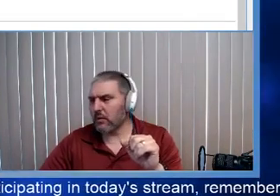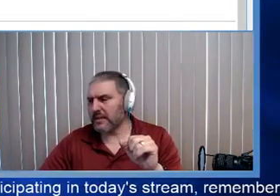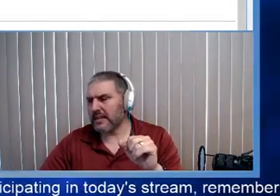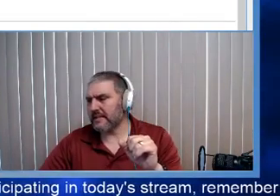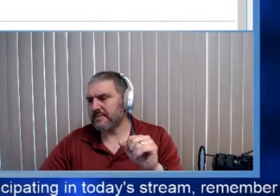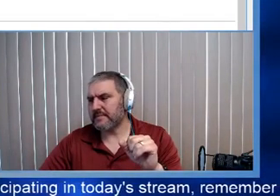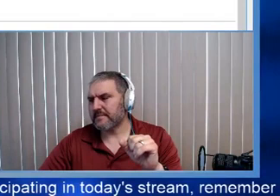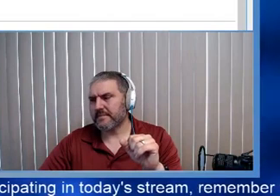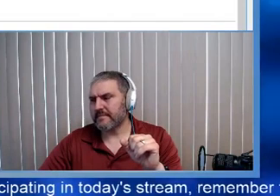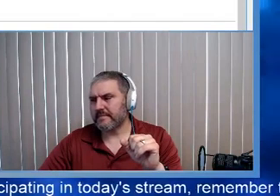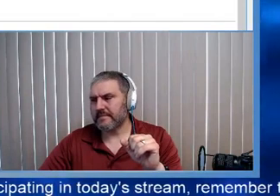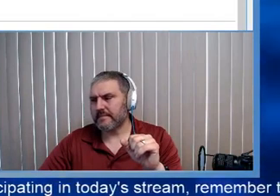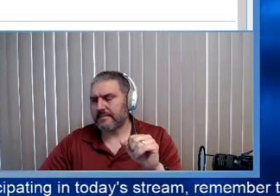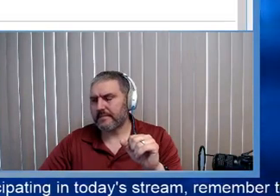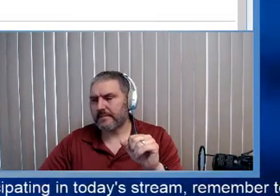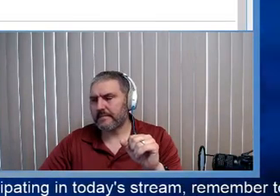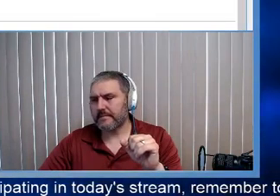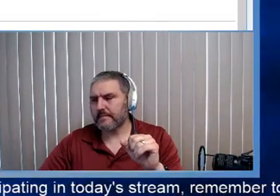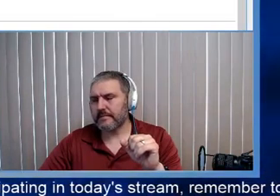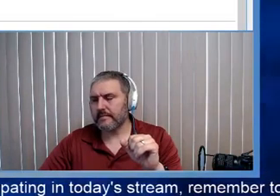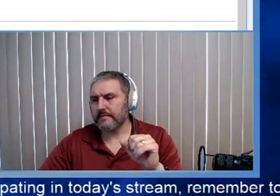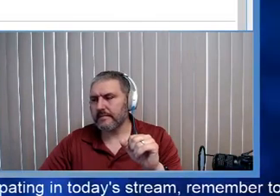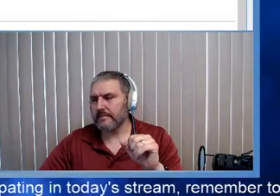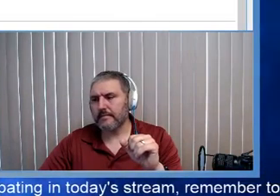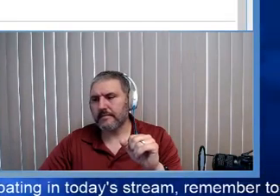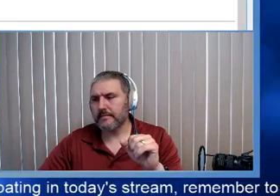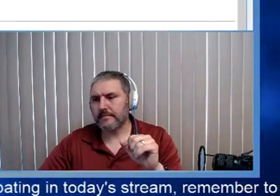You don't want that.